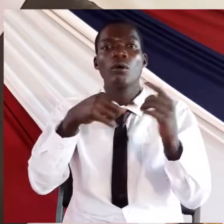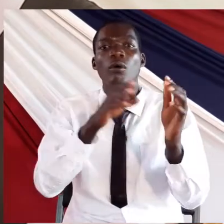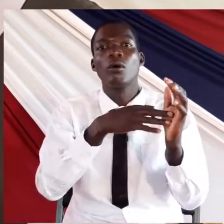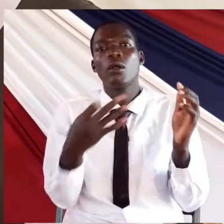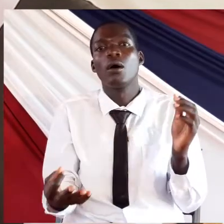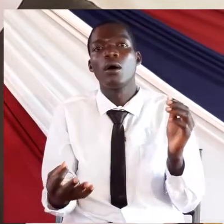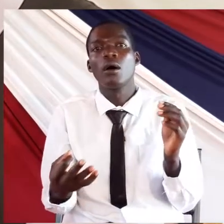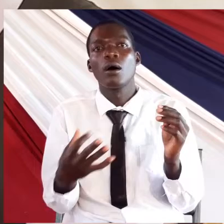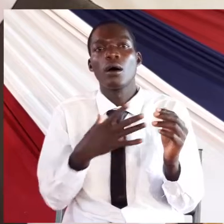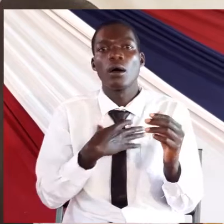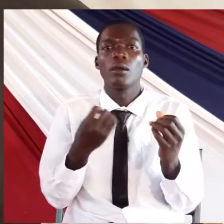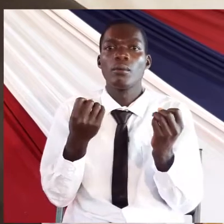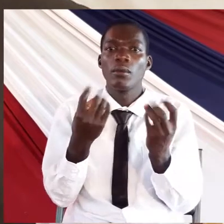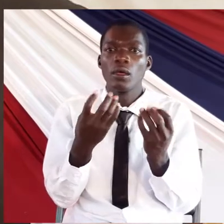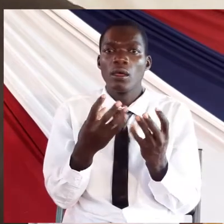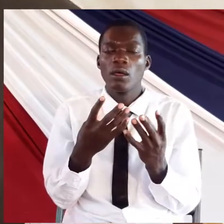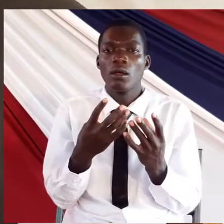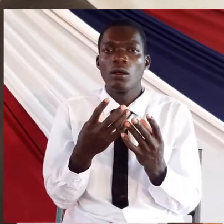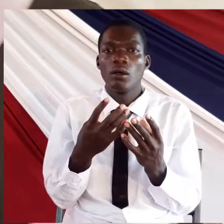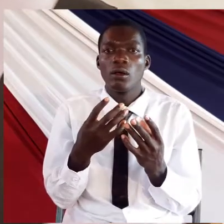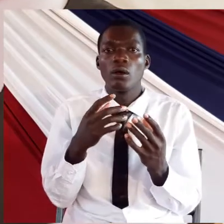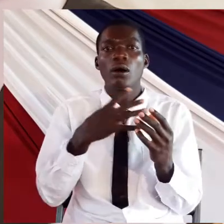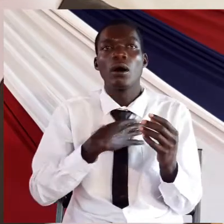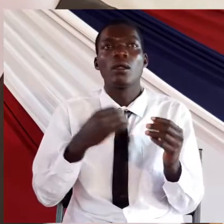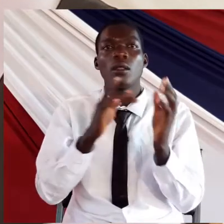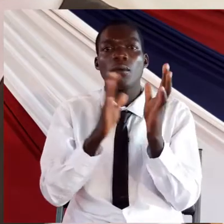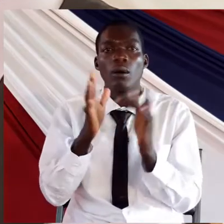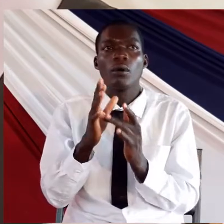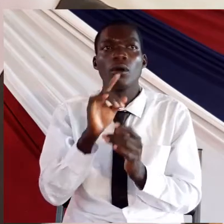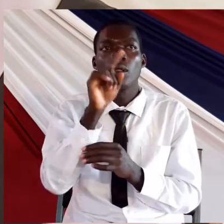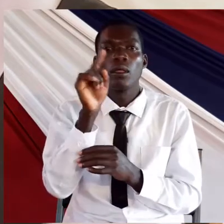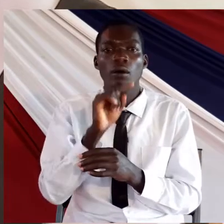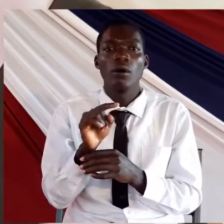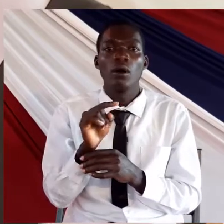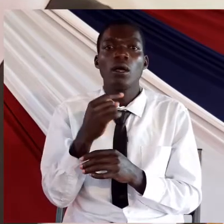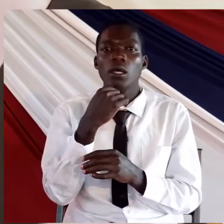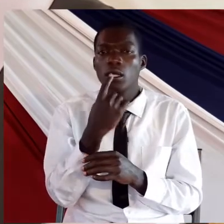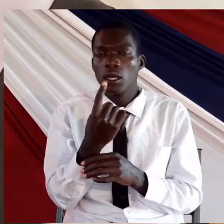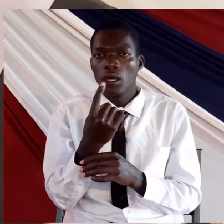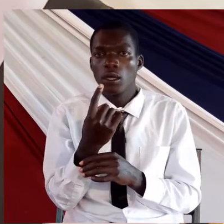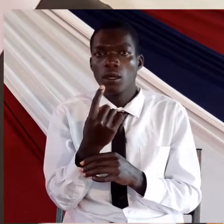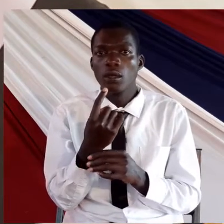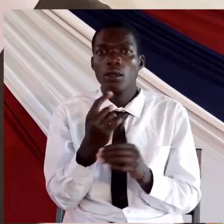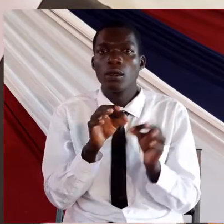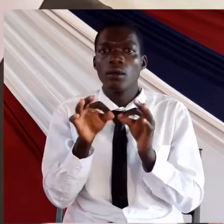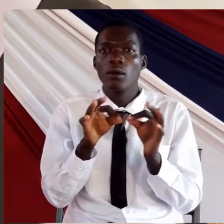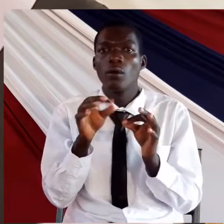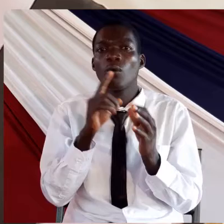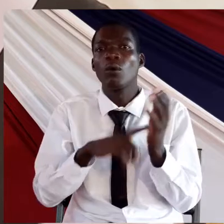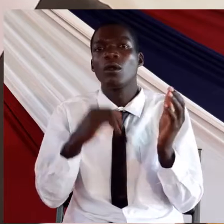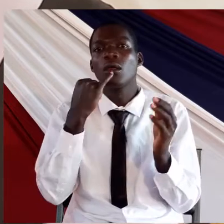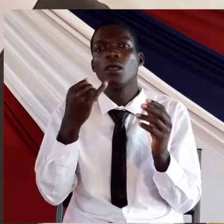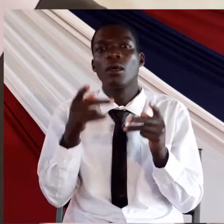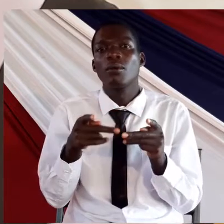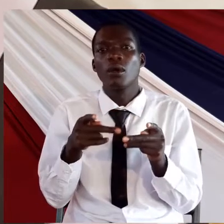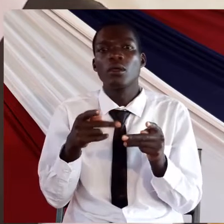on laws of science. So does the Bible therefore dismiss science, or what is the place of